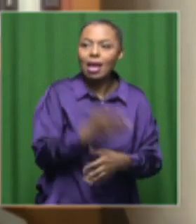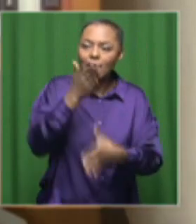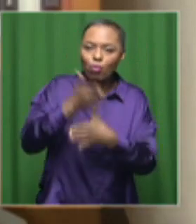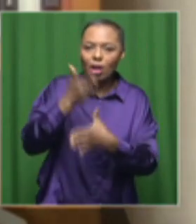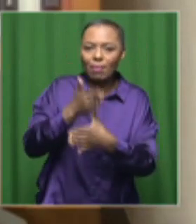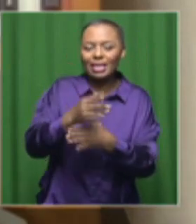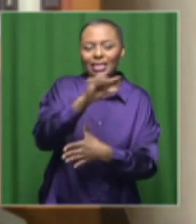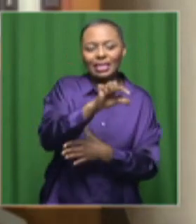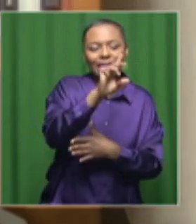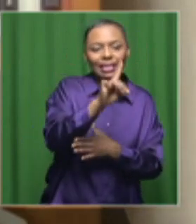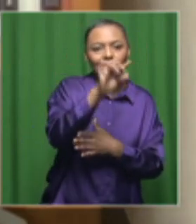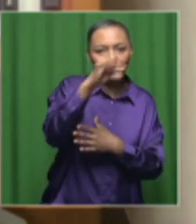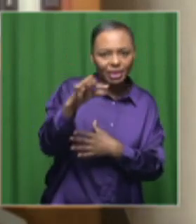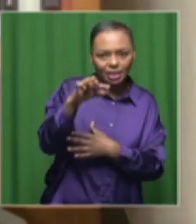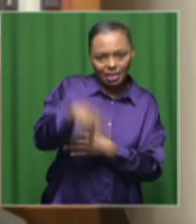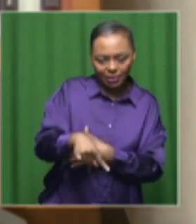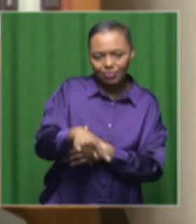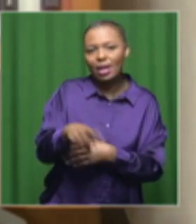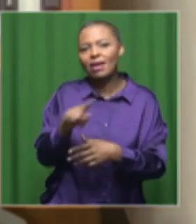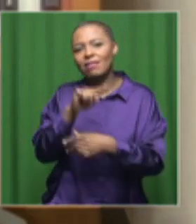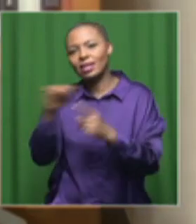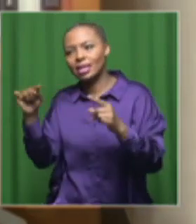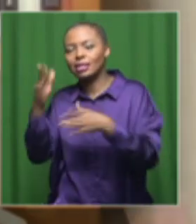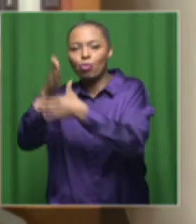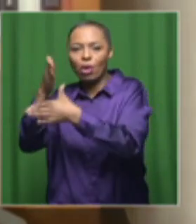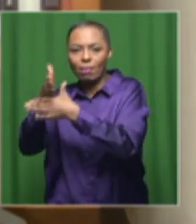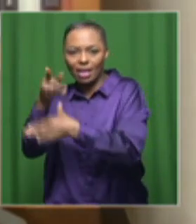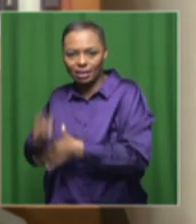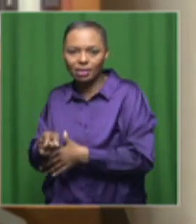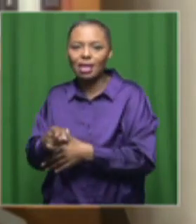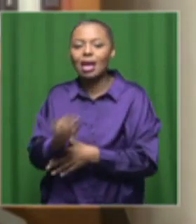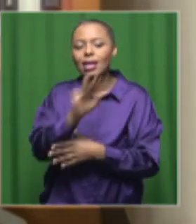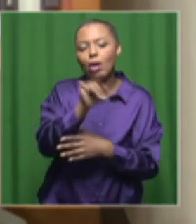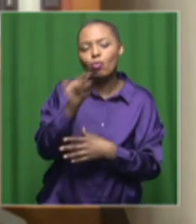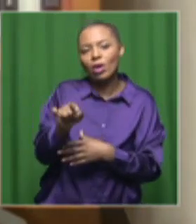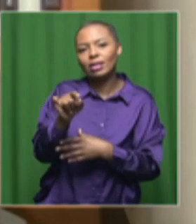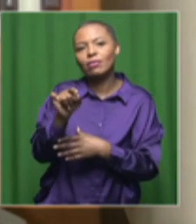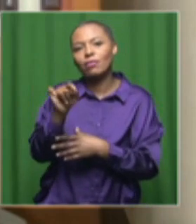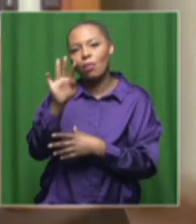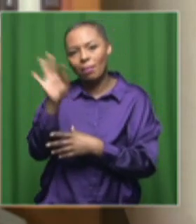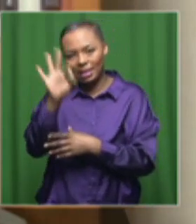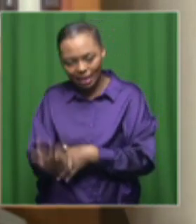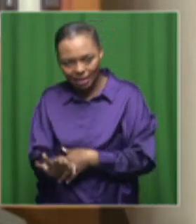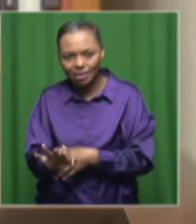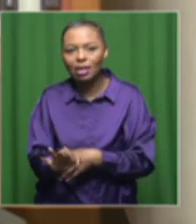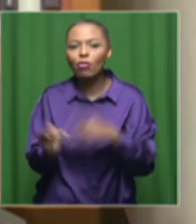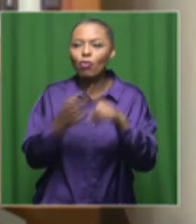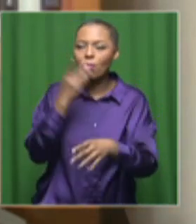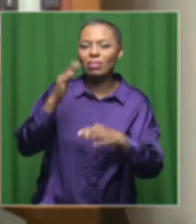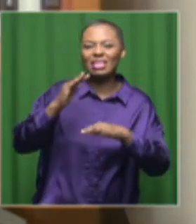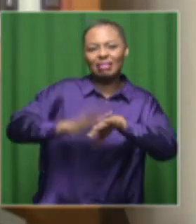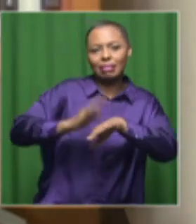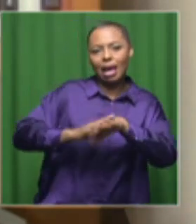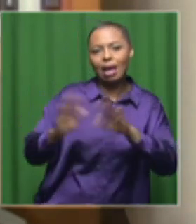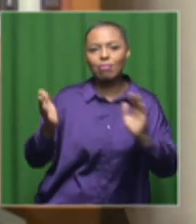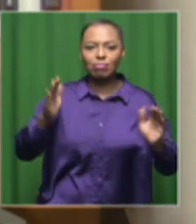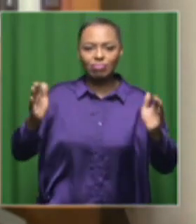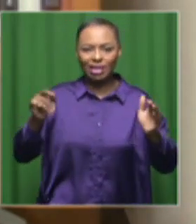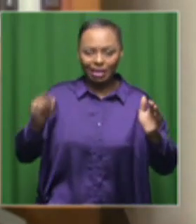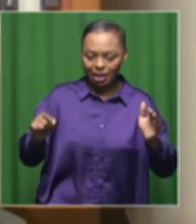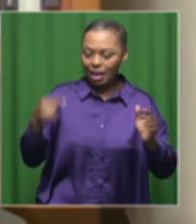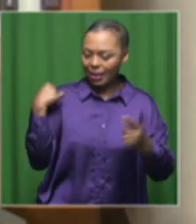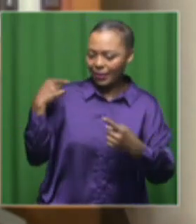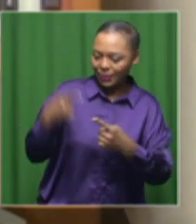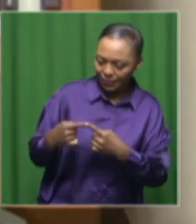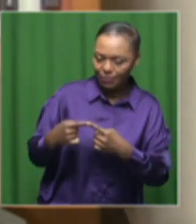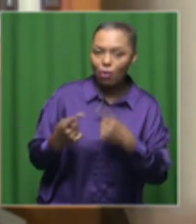GDP versus employment, is about 0.9% over the past 20 years. If you take out the periods of dislocation that we had